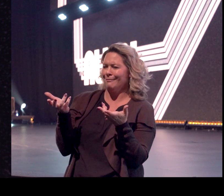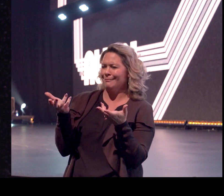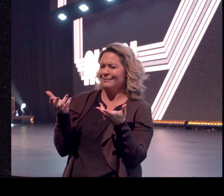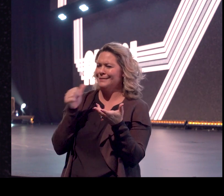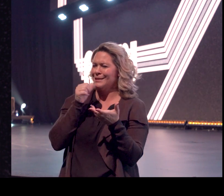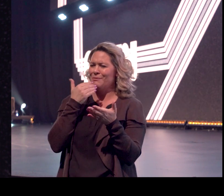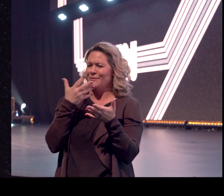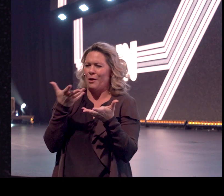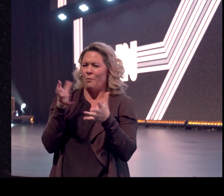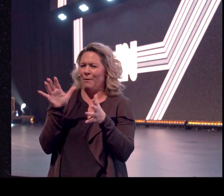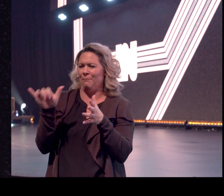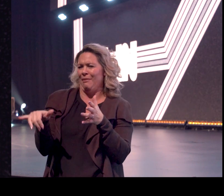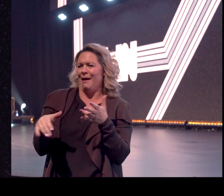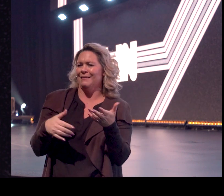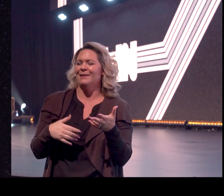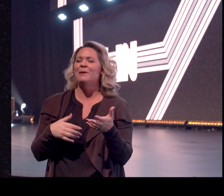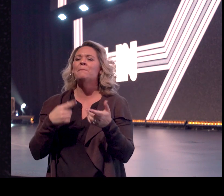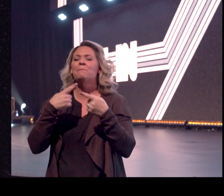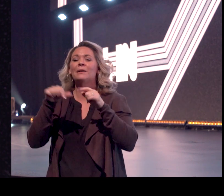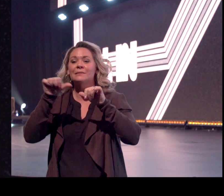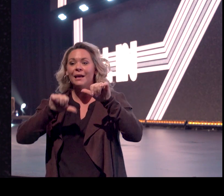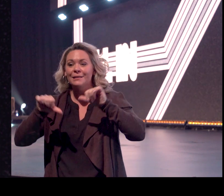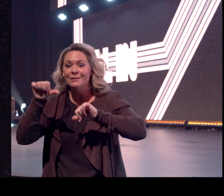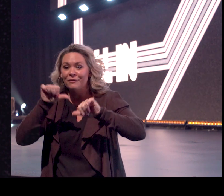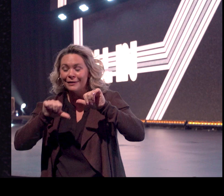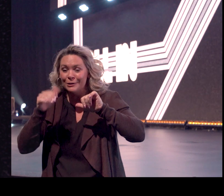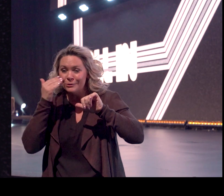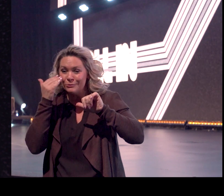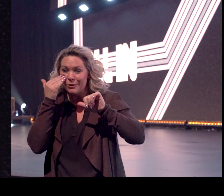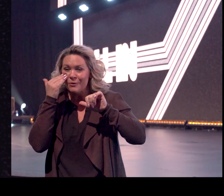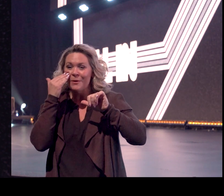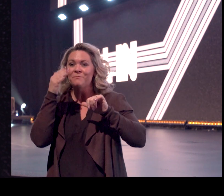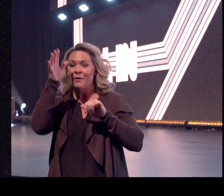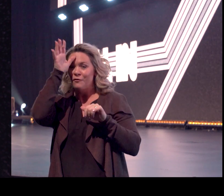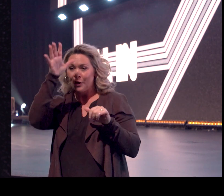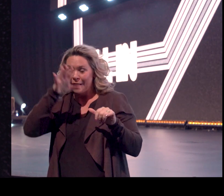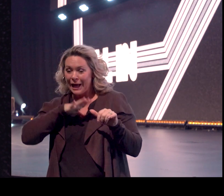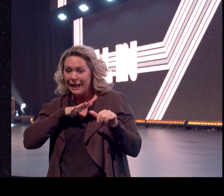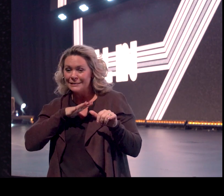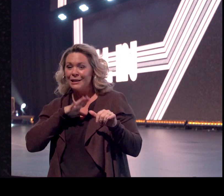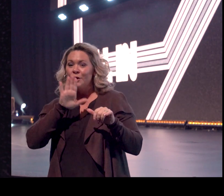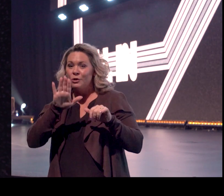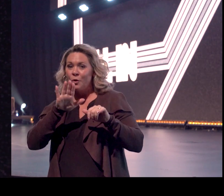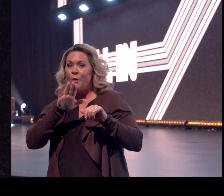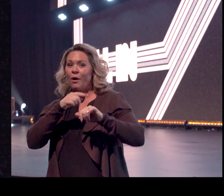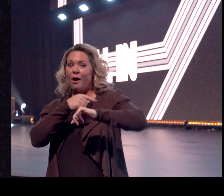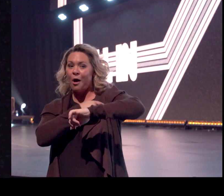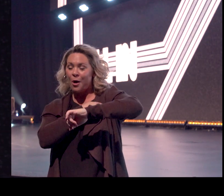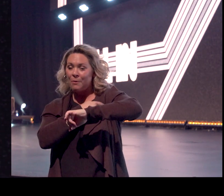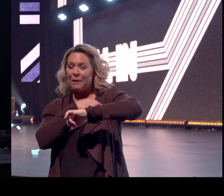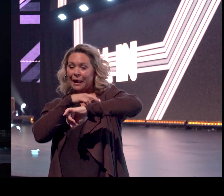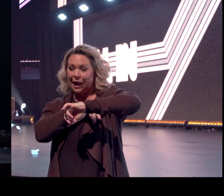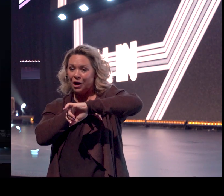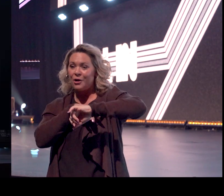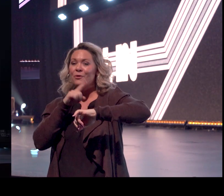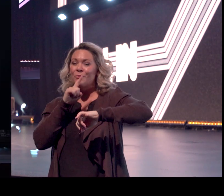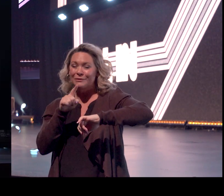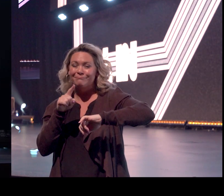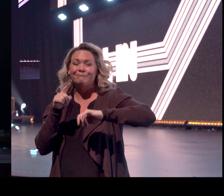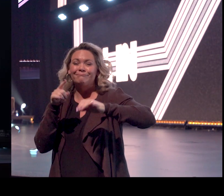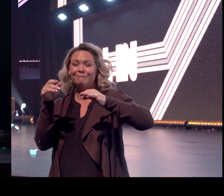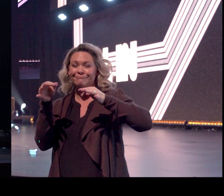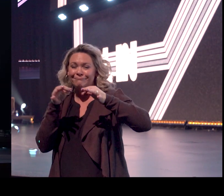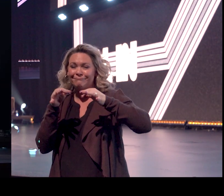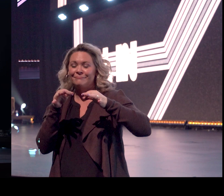have, right? Do you know scientifically, especially if you're a guy, your armpit hair was designed, it puts off